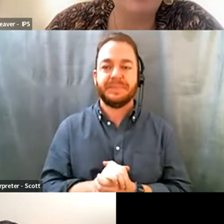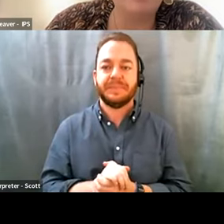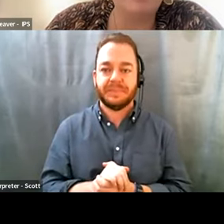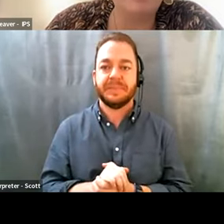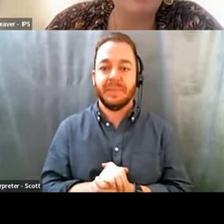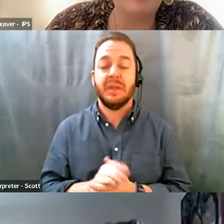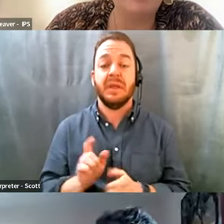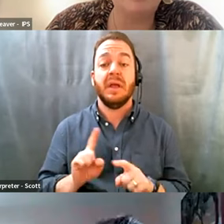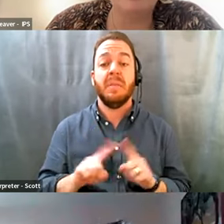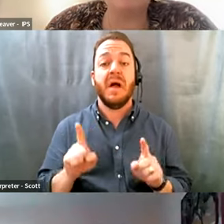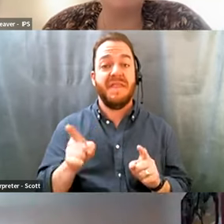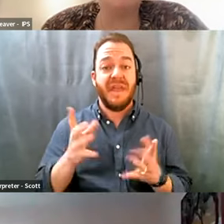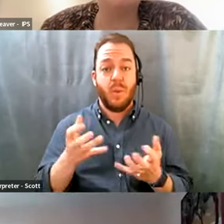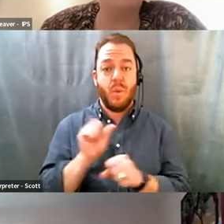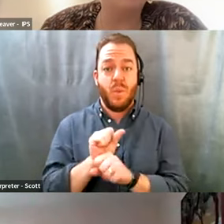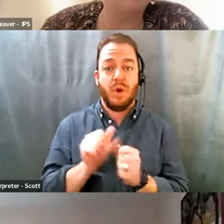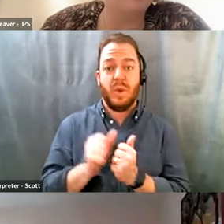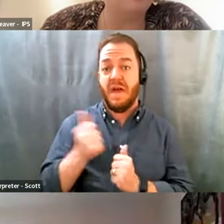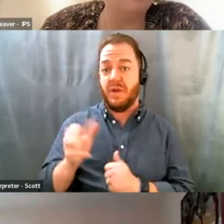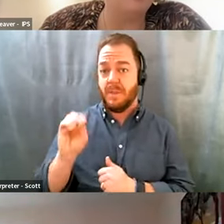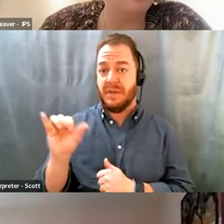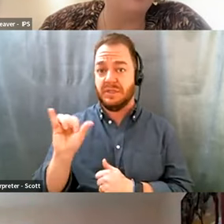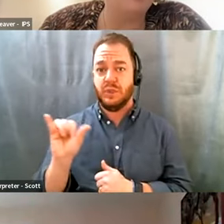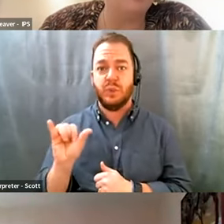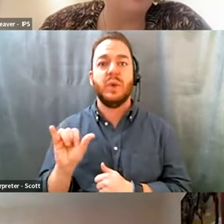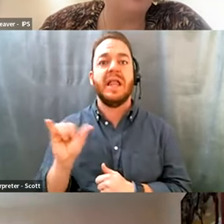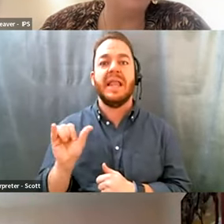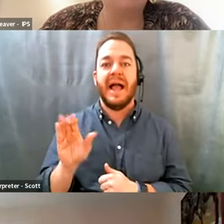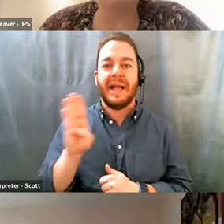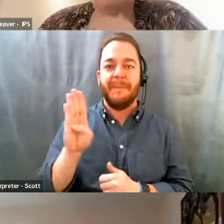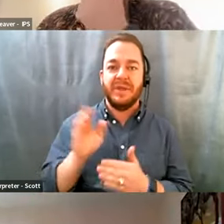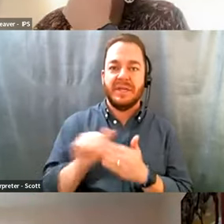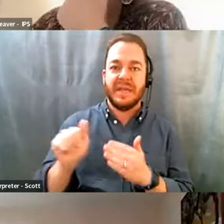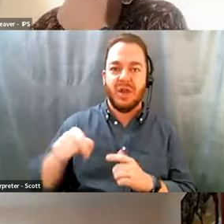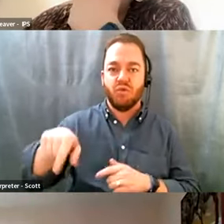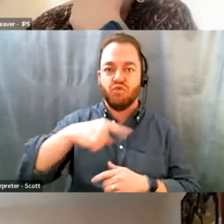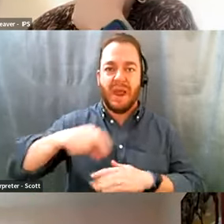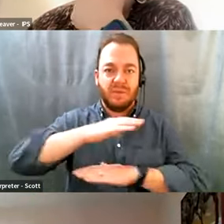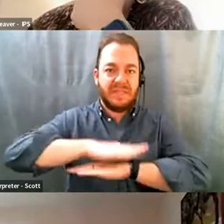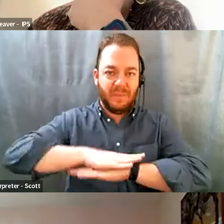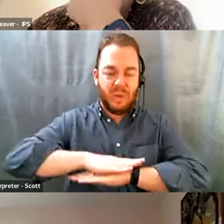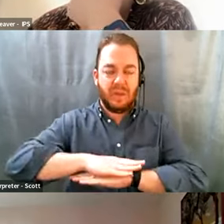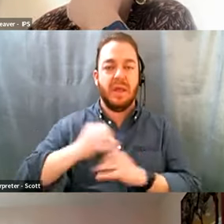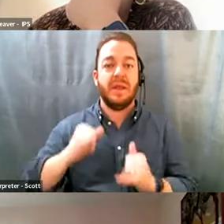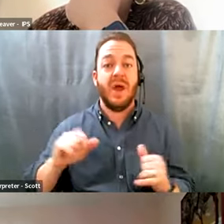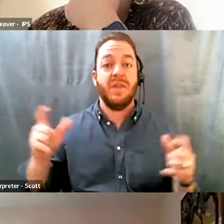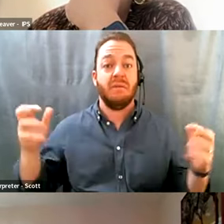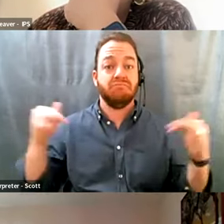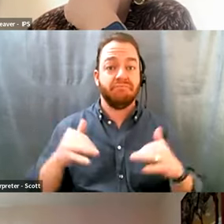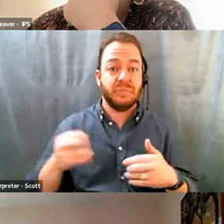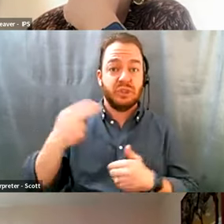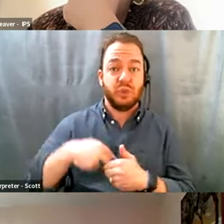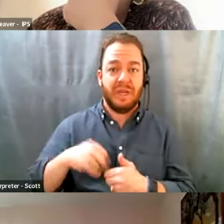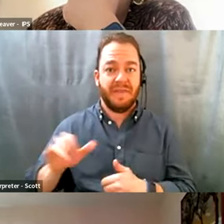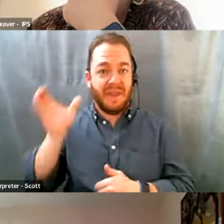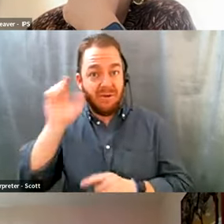But they want to work with other companies. It's kind of like the $1 billion roundtable. And now they're all coming on board. Now that they're